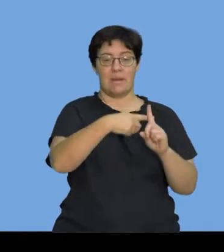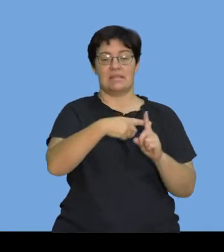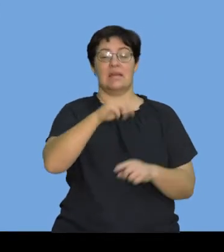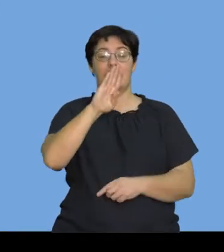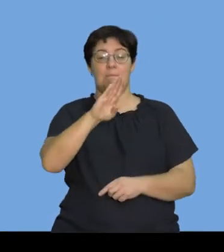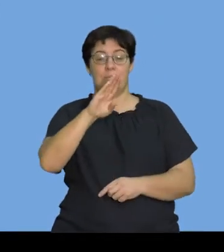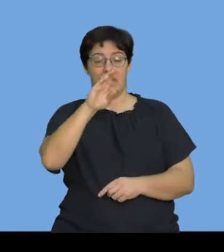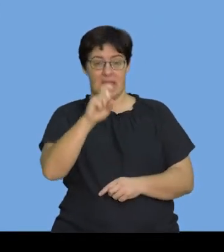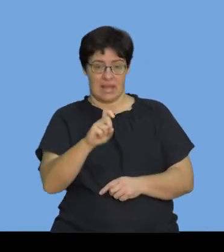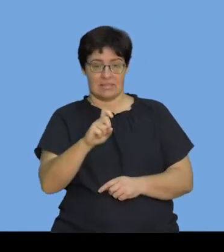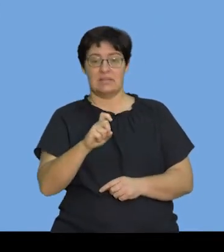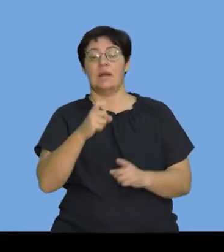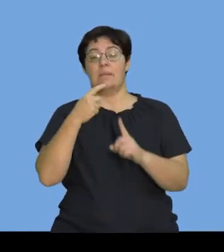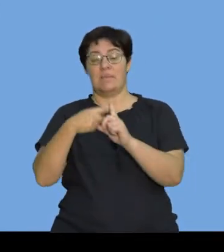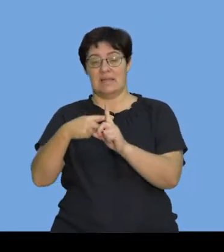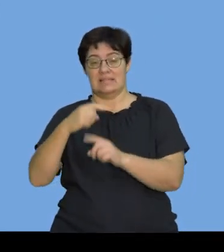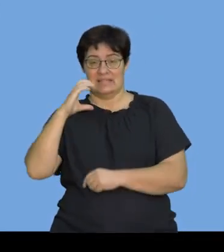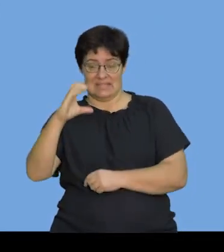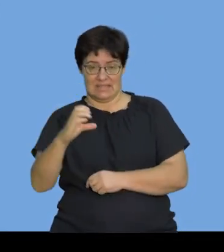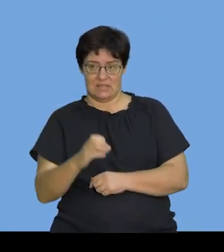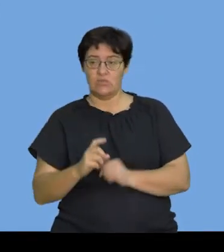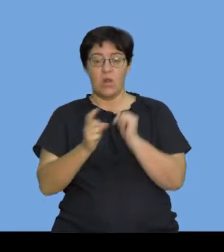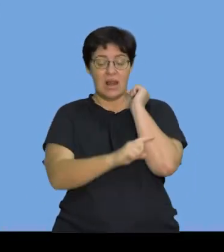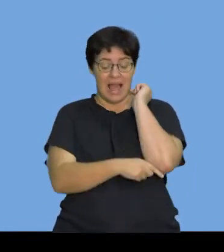plus c. So this last term will be the